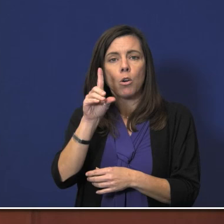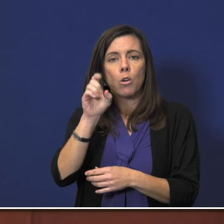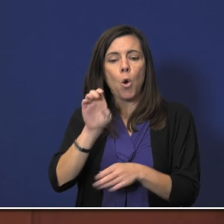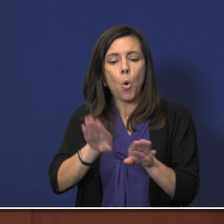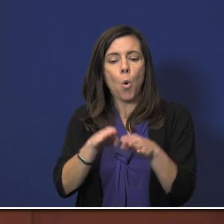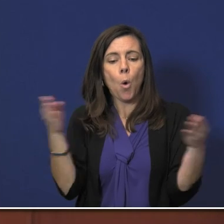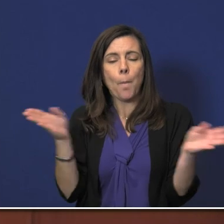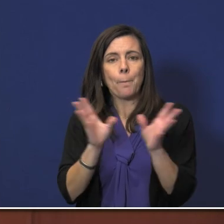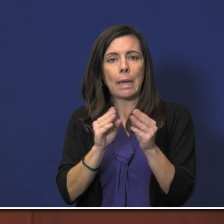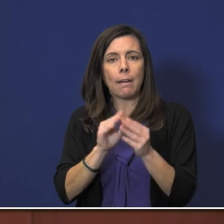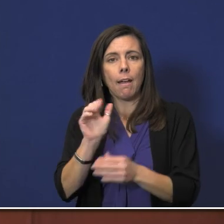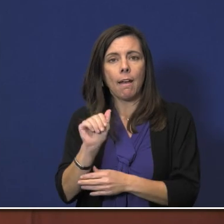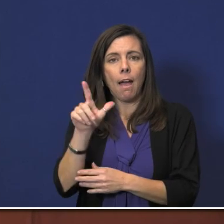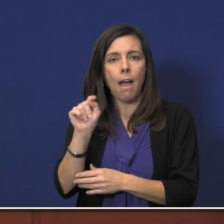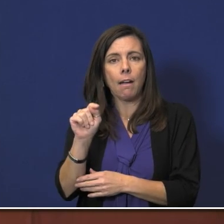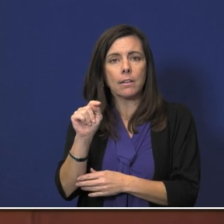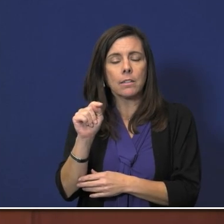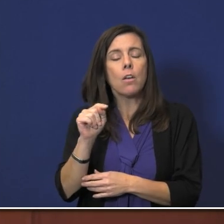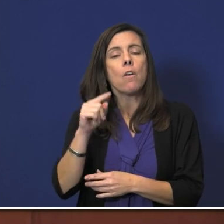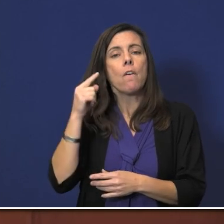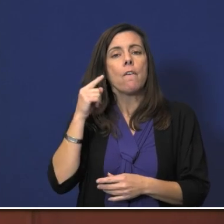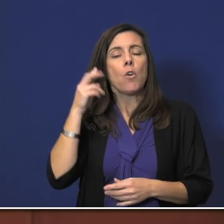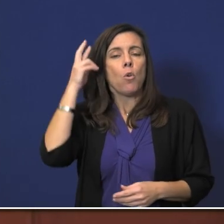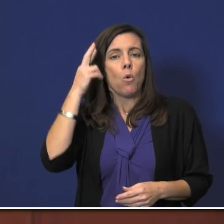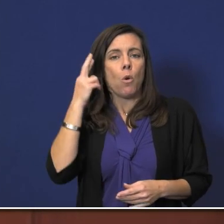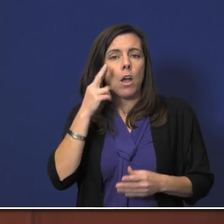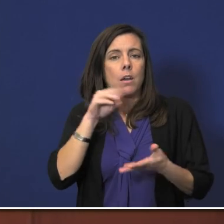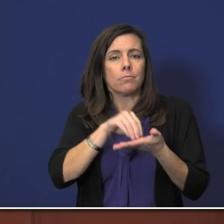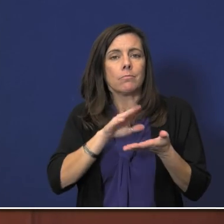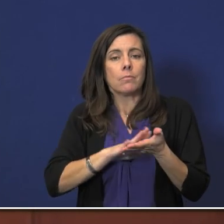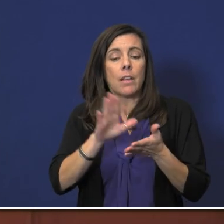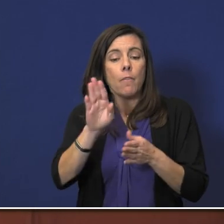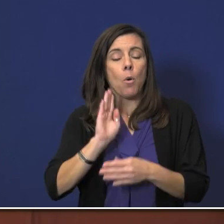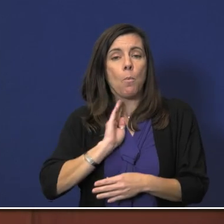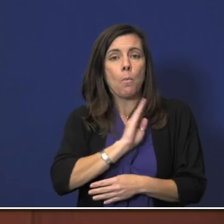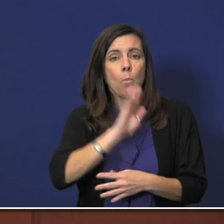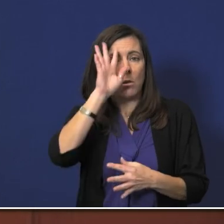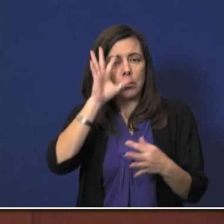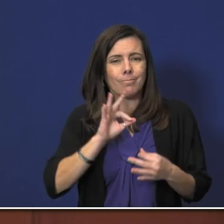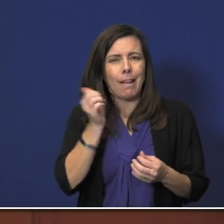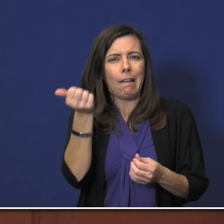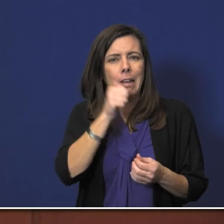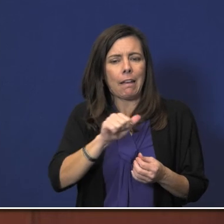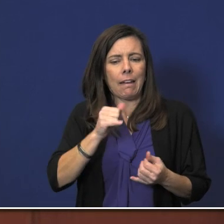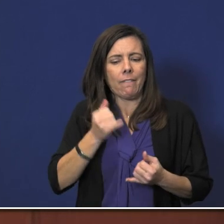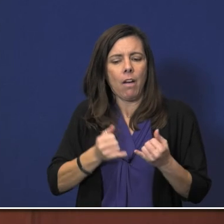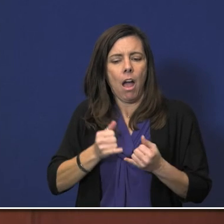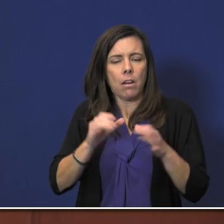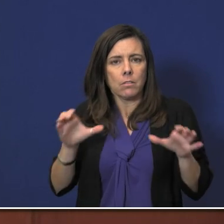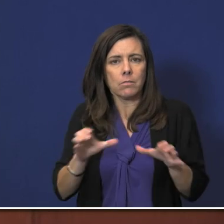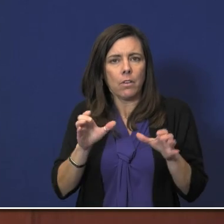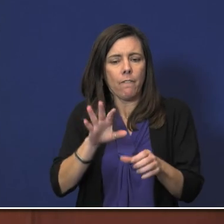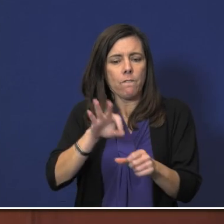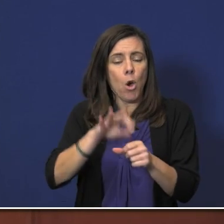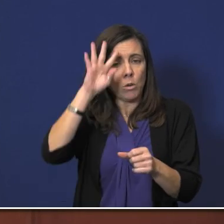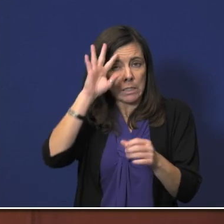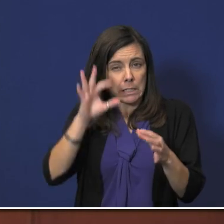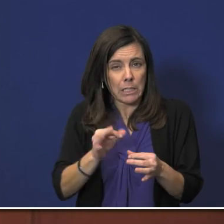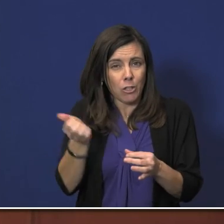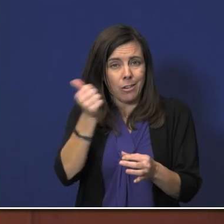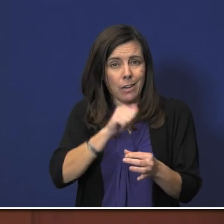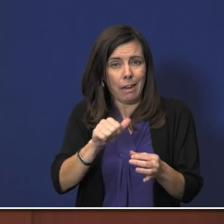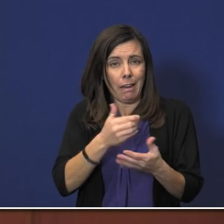for the purposes stated in the posting of this meeting. If the board determines that any final action, final vote, or decision on any